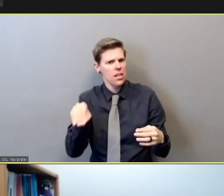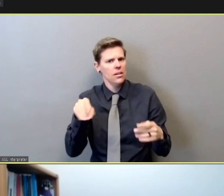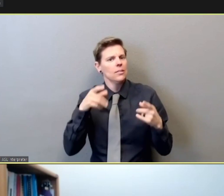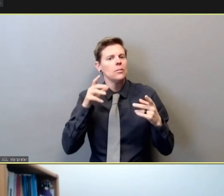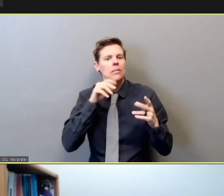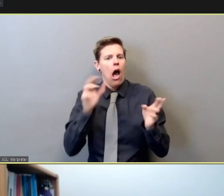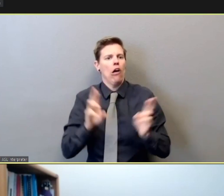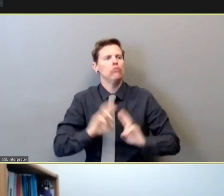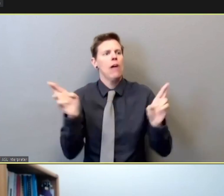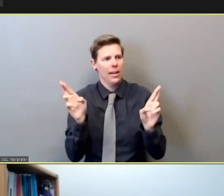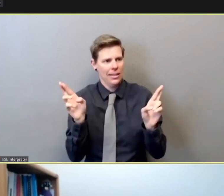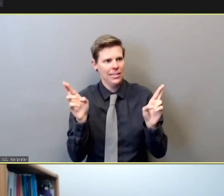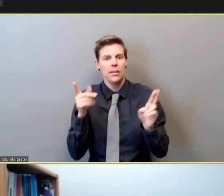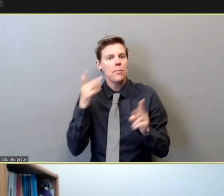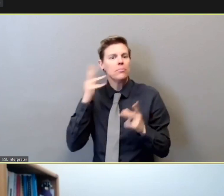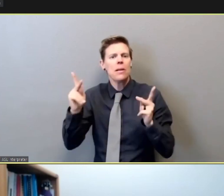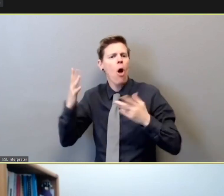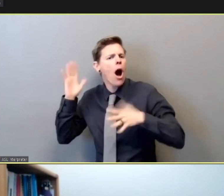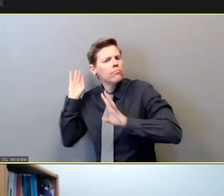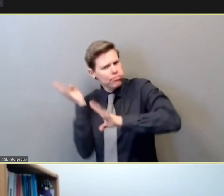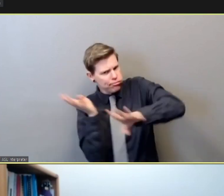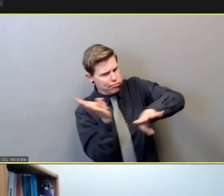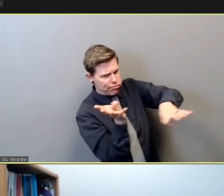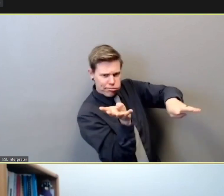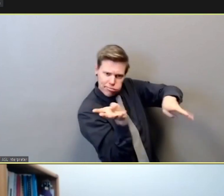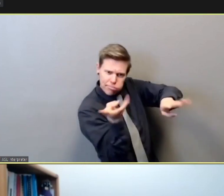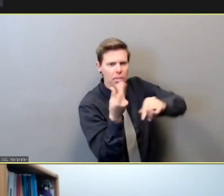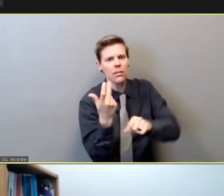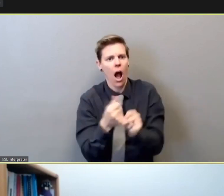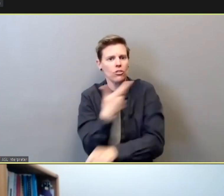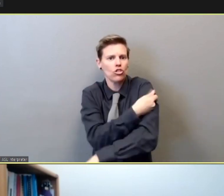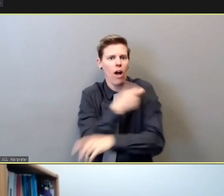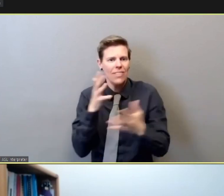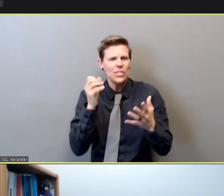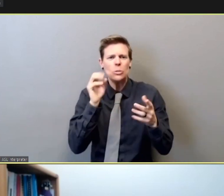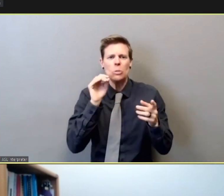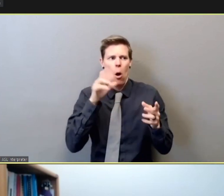had a follow-up or further additional question you were asking?